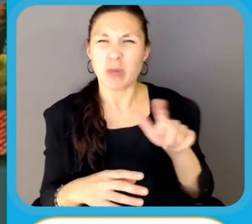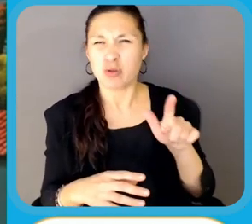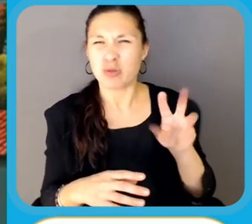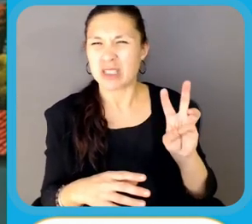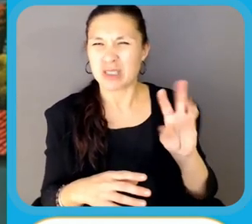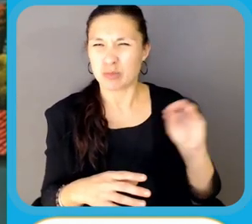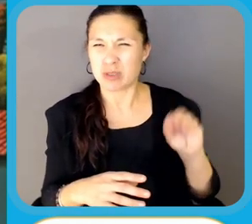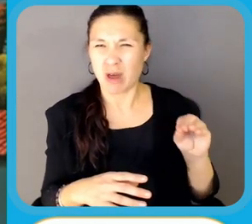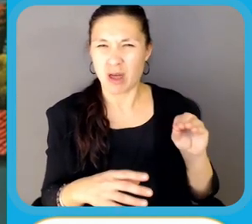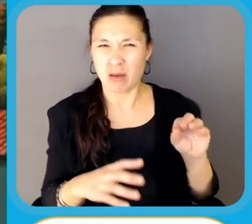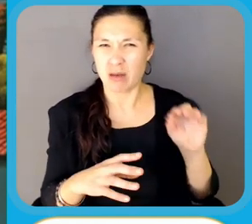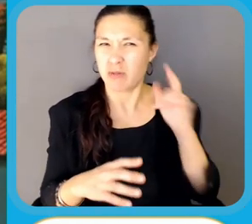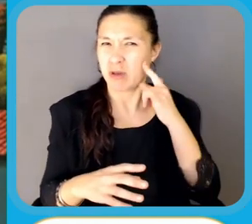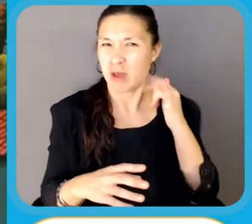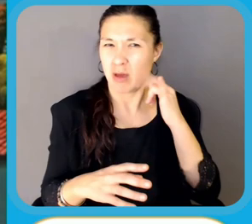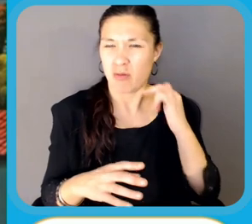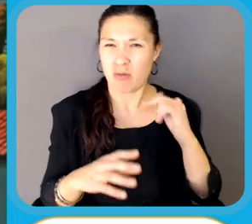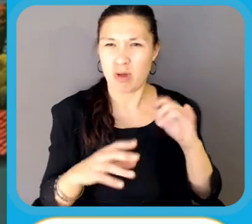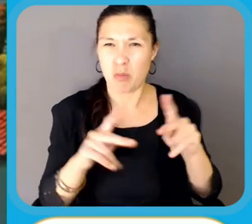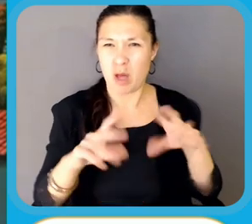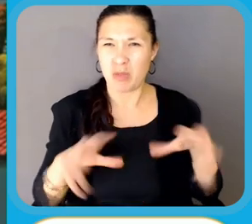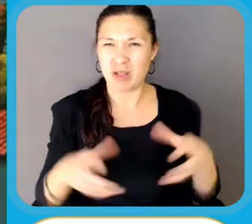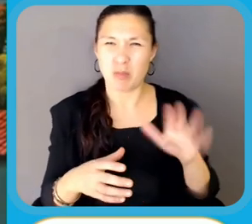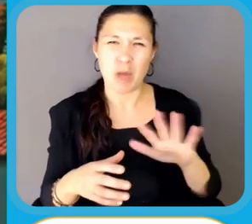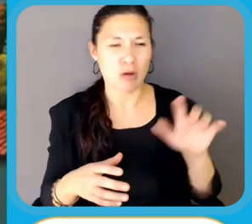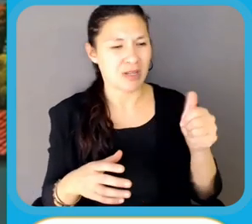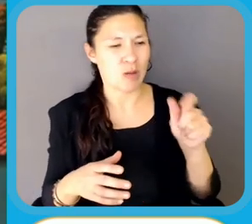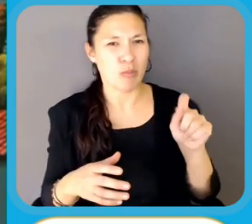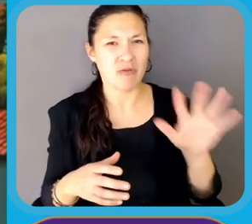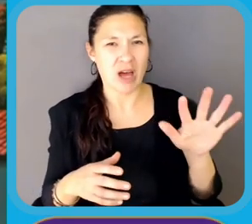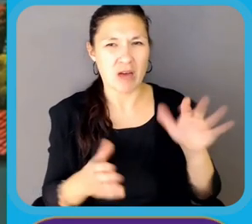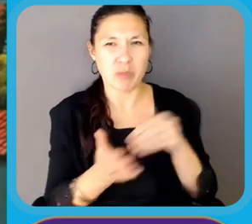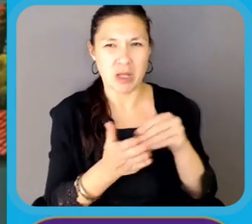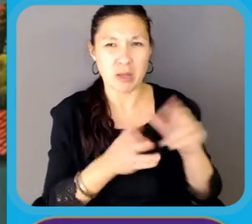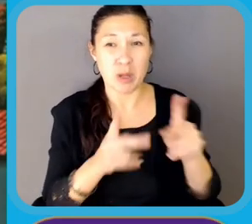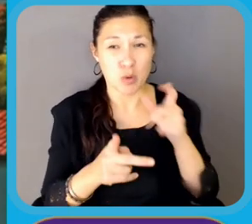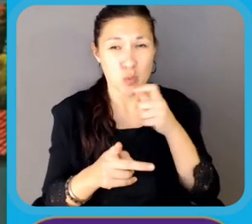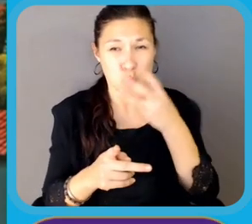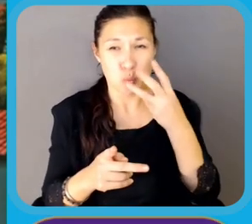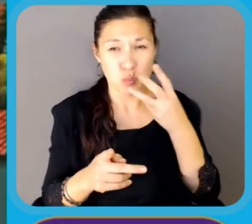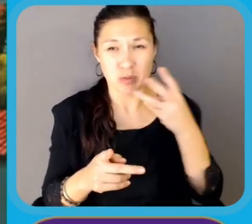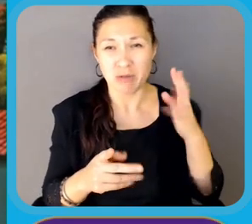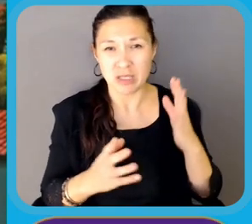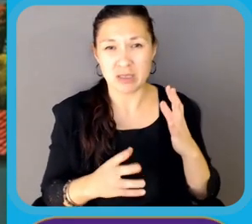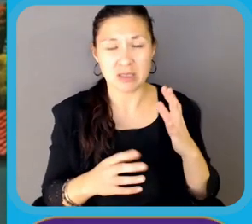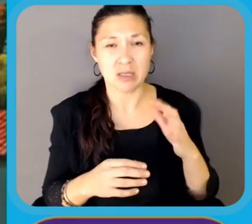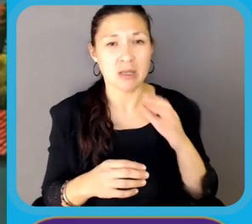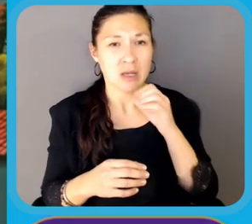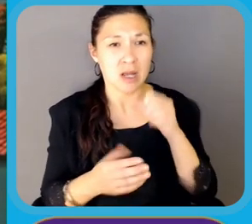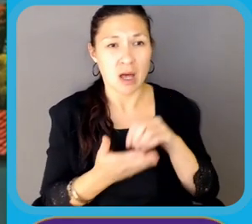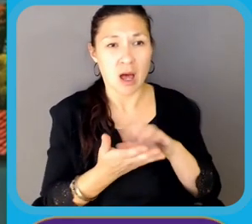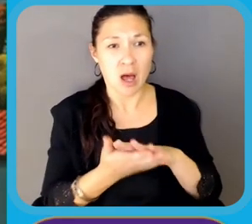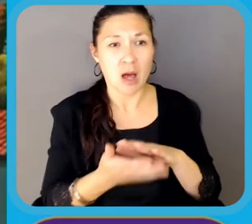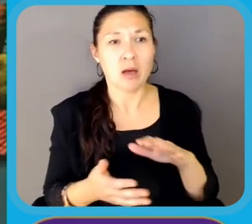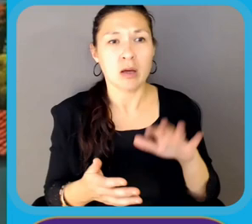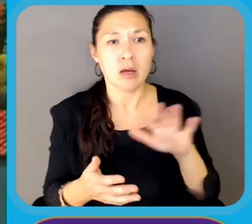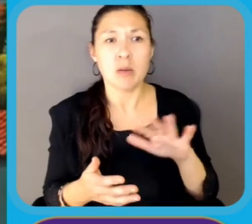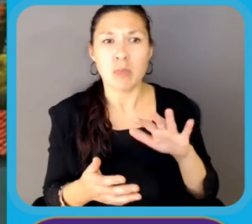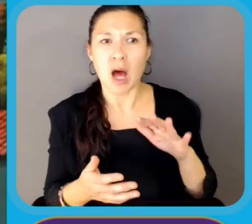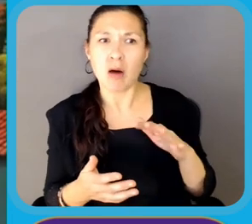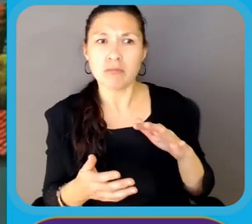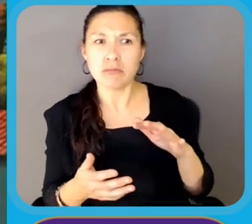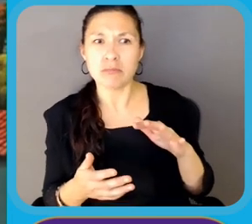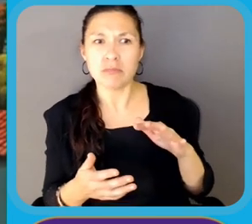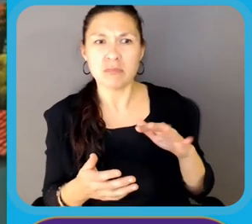approximately 10.5 million residents. Of these immigrants, 5.5 million are eligible to vote. They